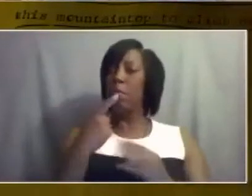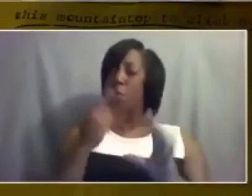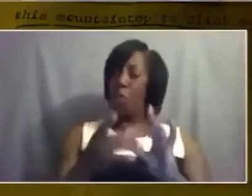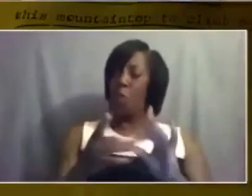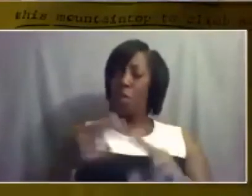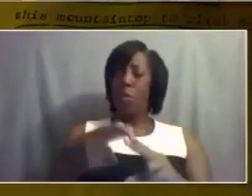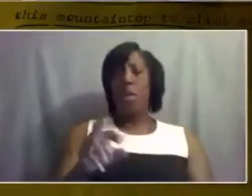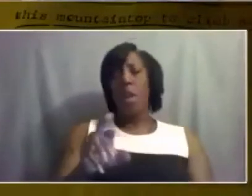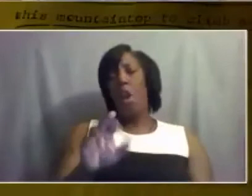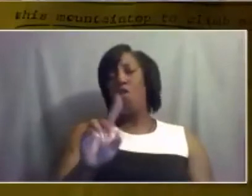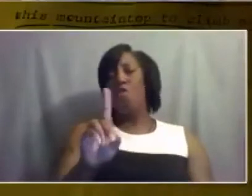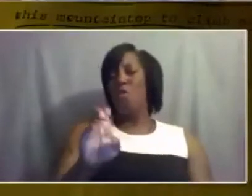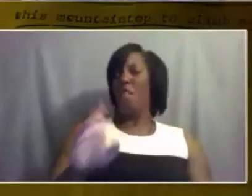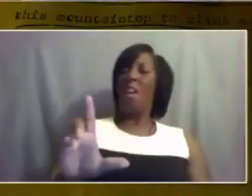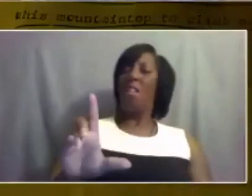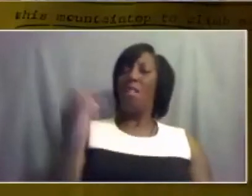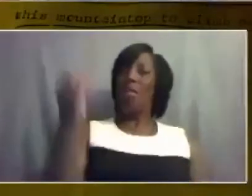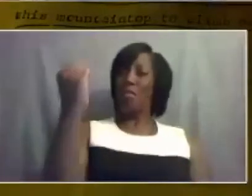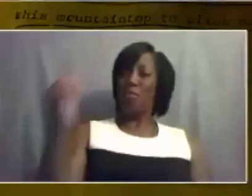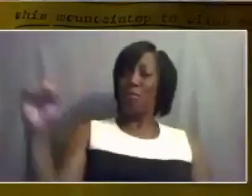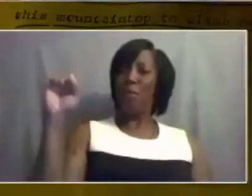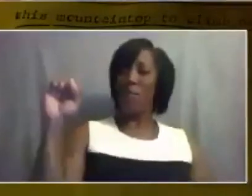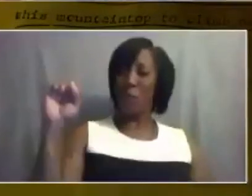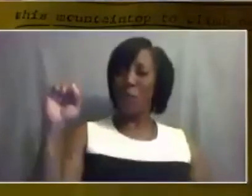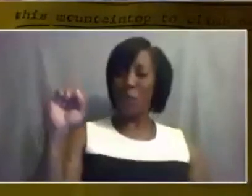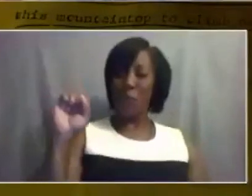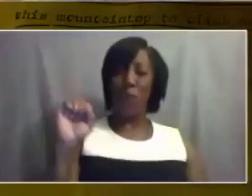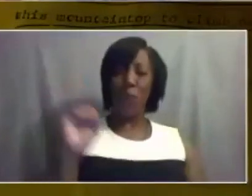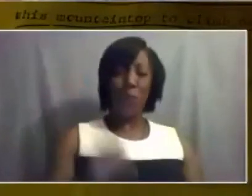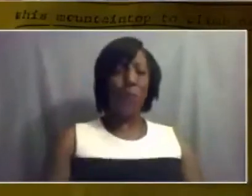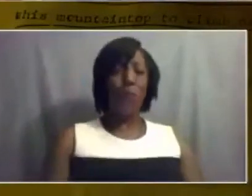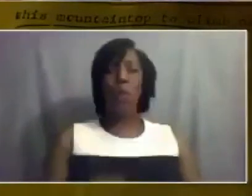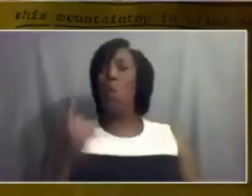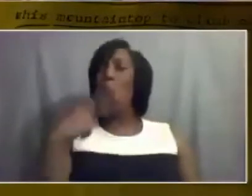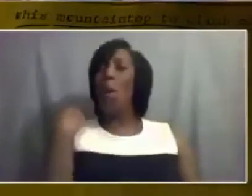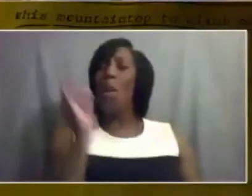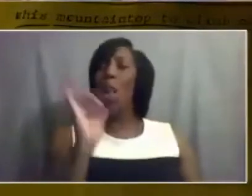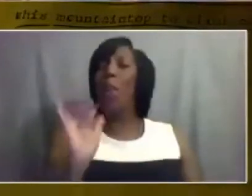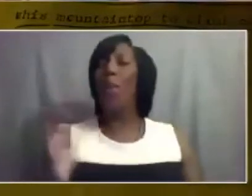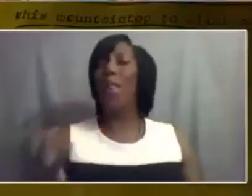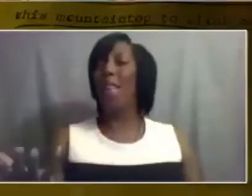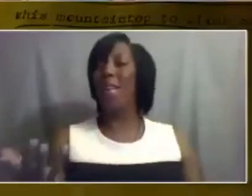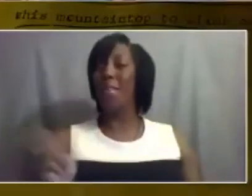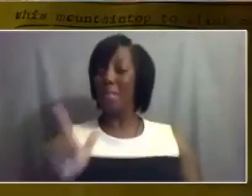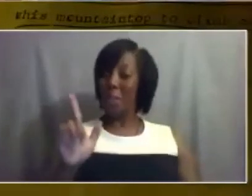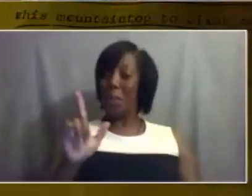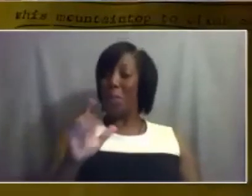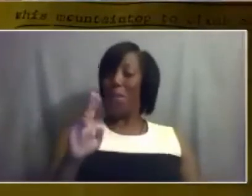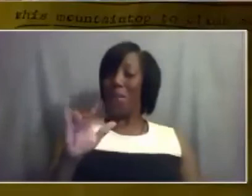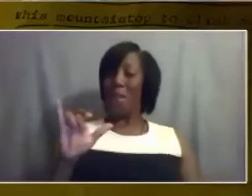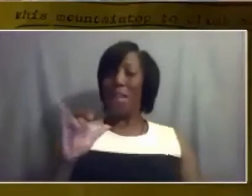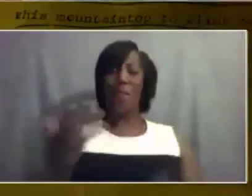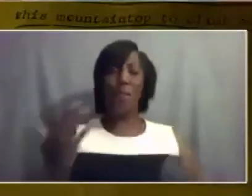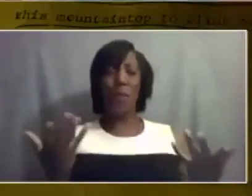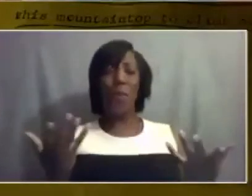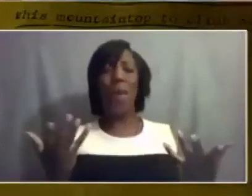radical revolution of values. What does that look like in the 21st century? What does that look